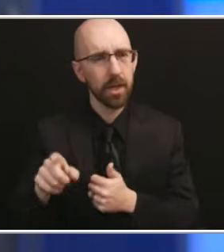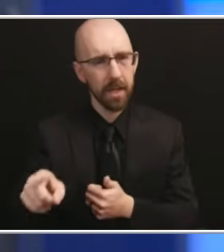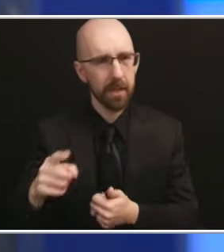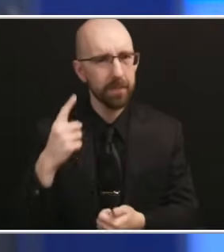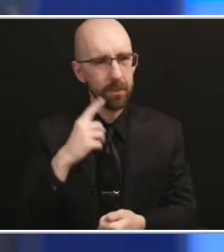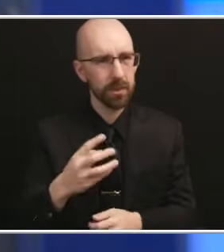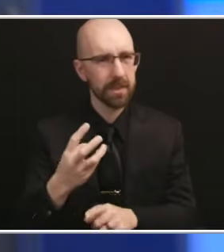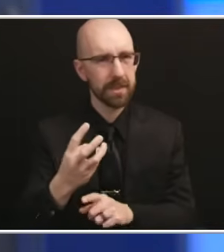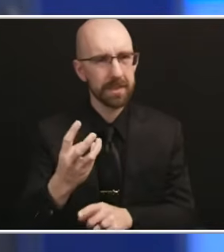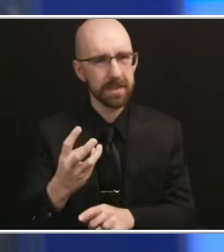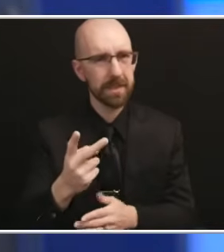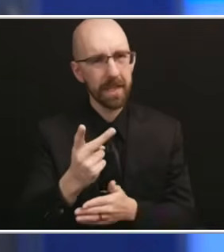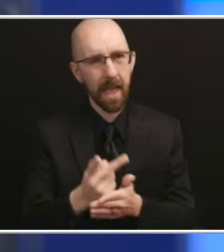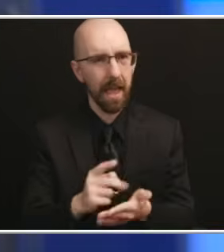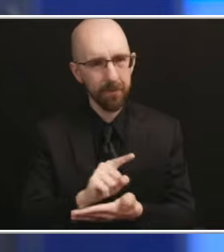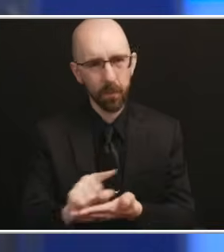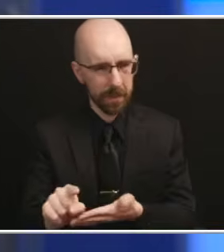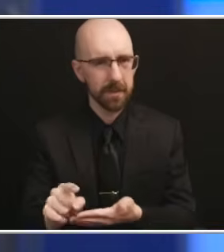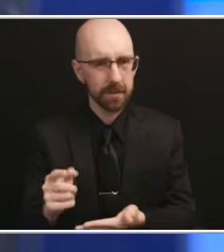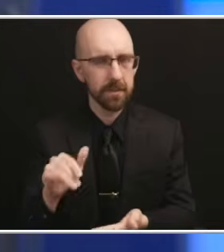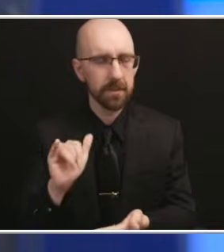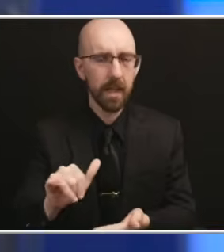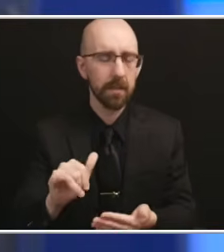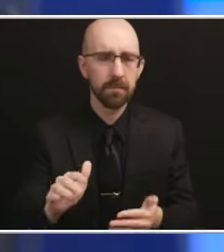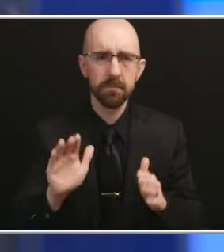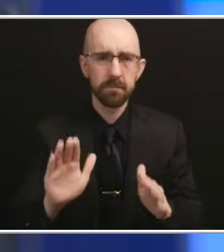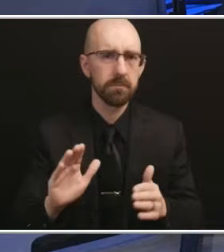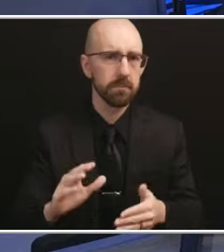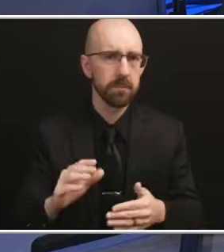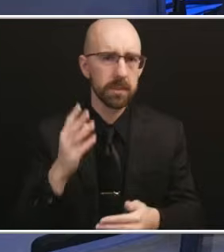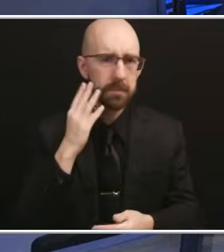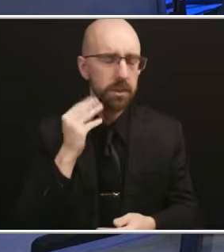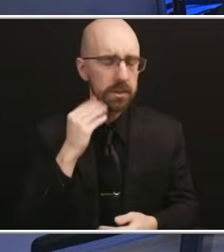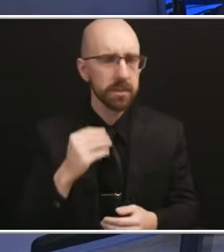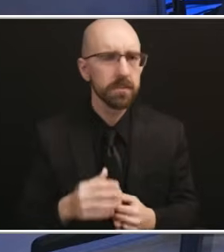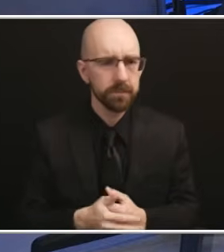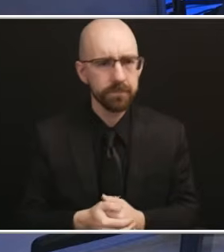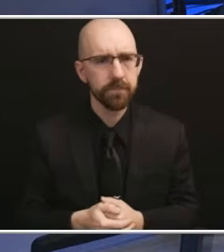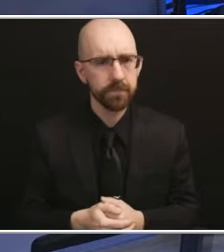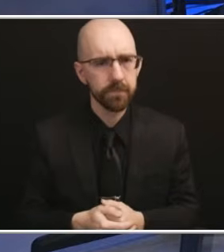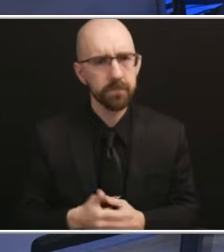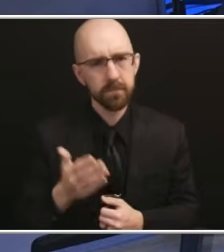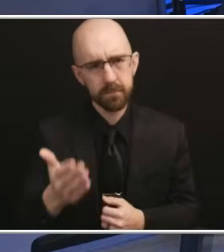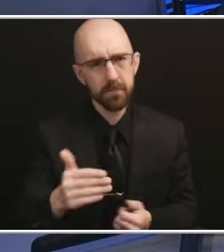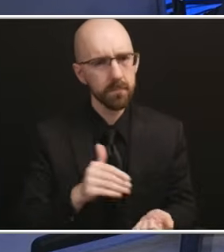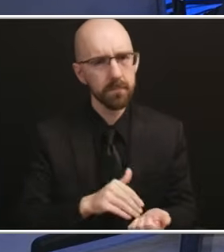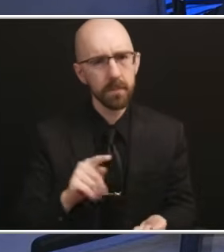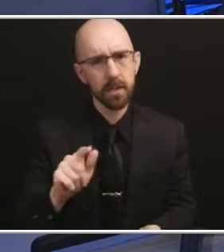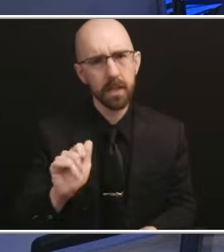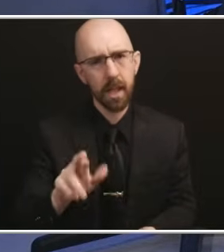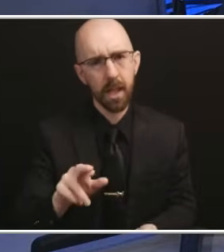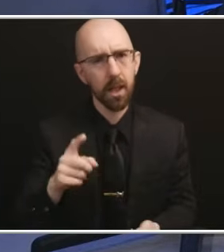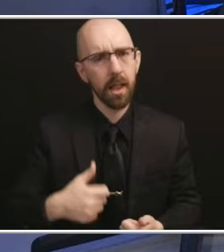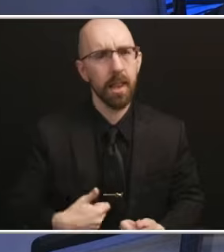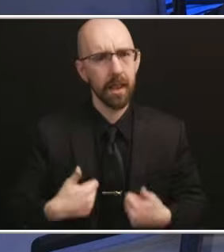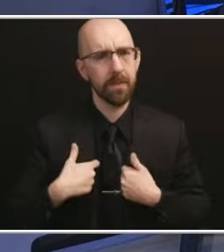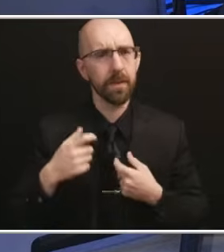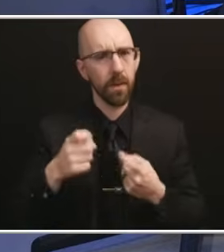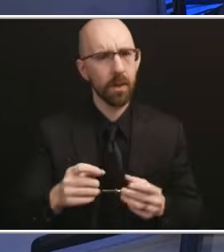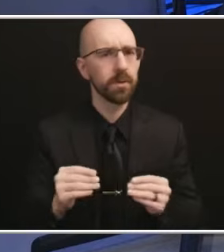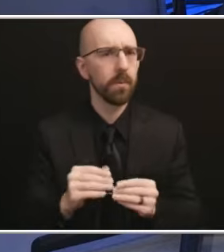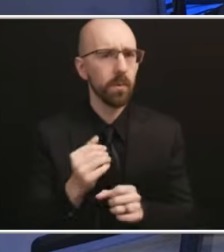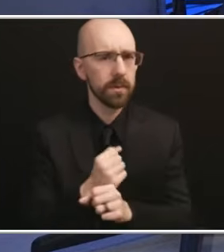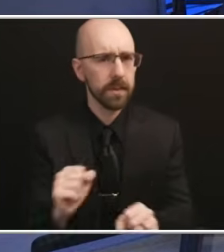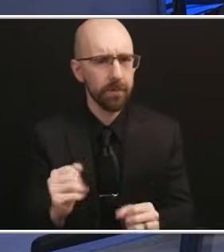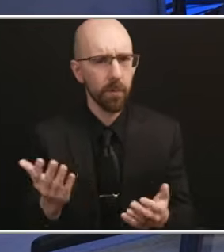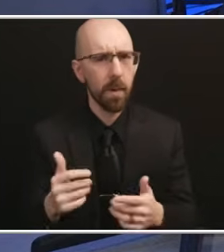and that was a remarkable experience. And Dr. Taylor, although living donation is much safer, what are the